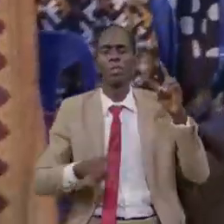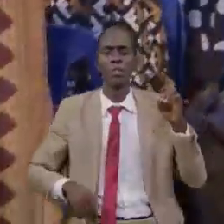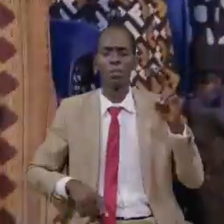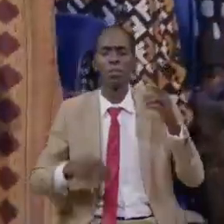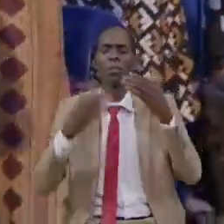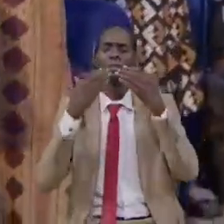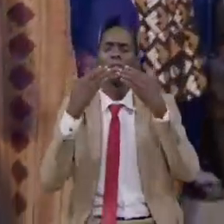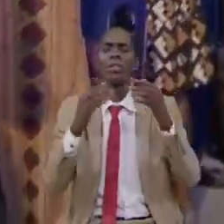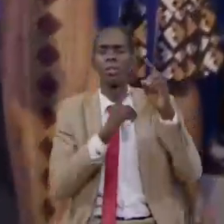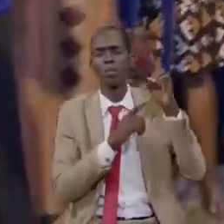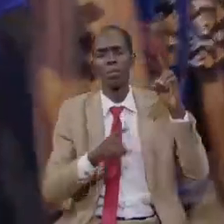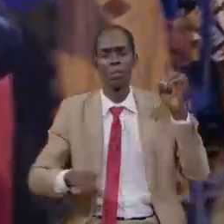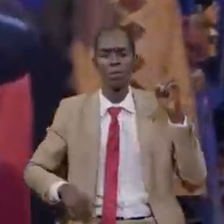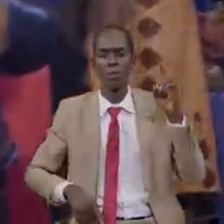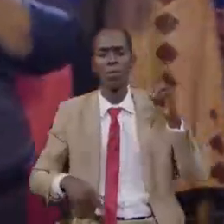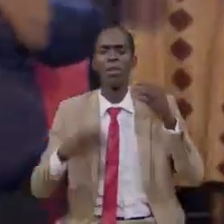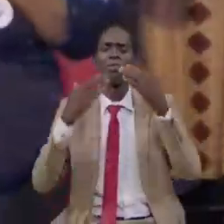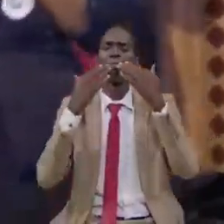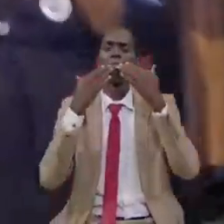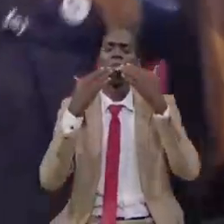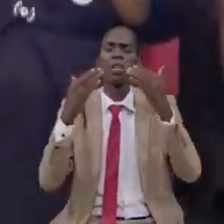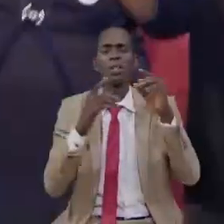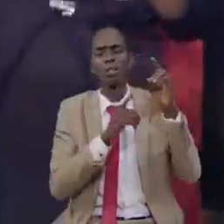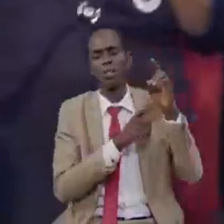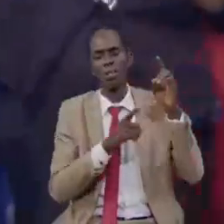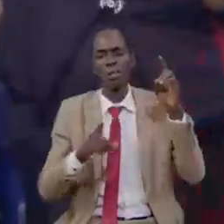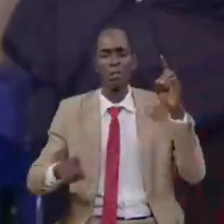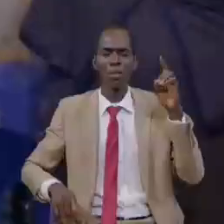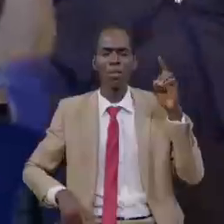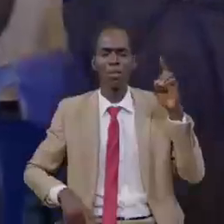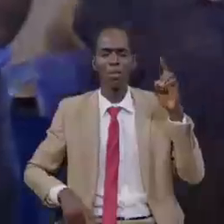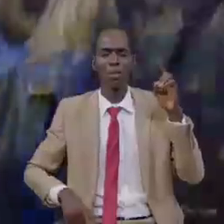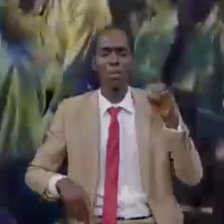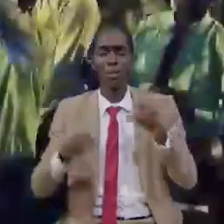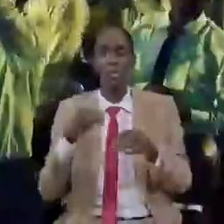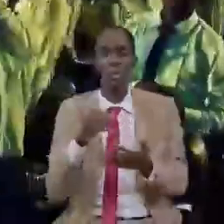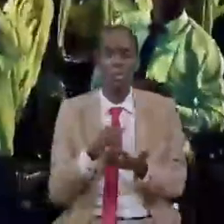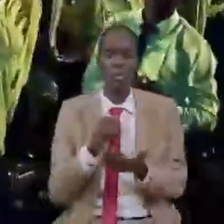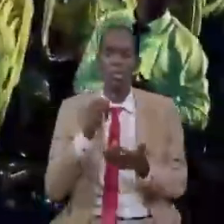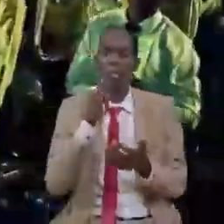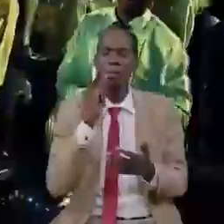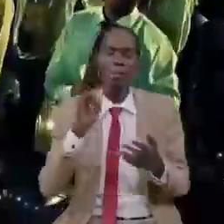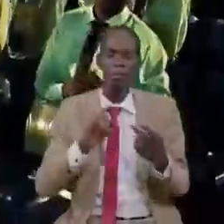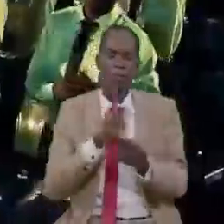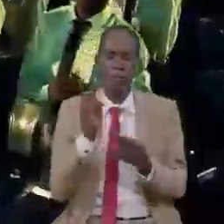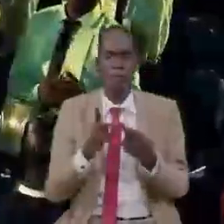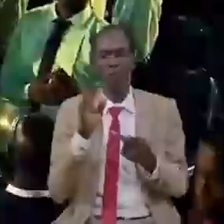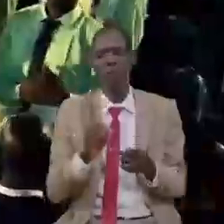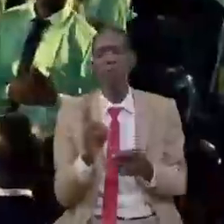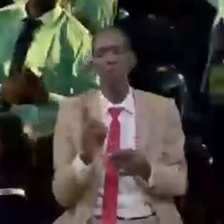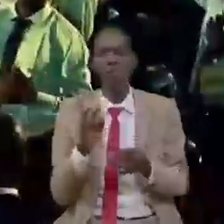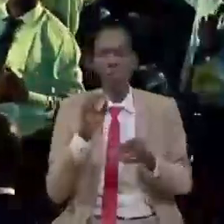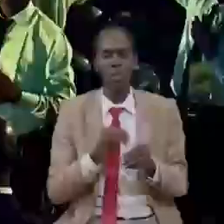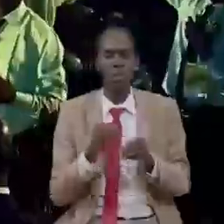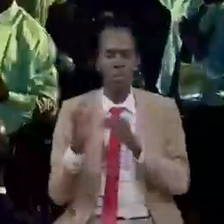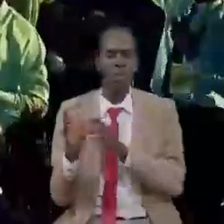Lord. Thank you, Lord. It is done. In